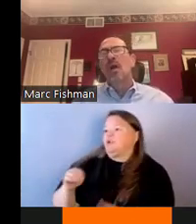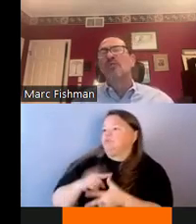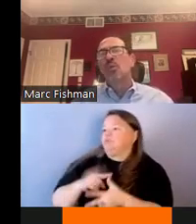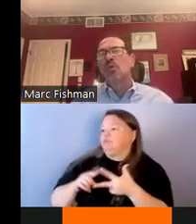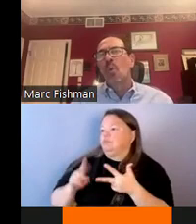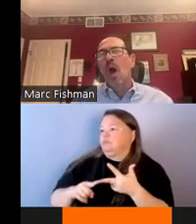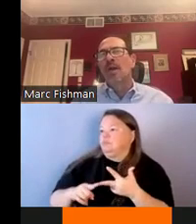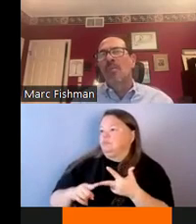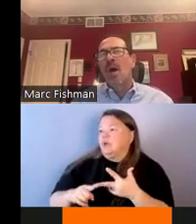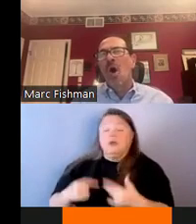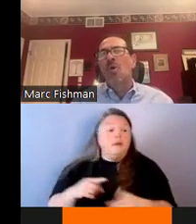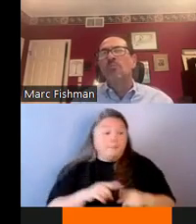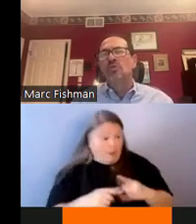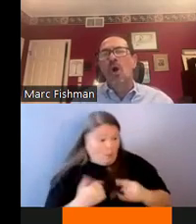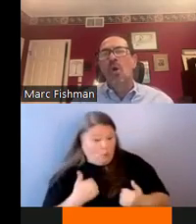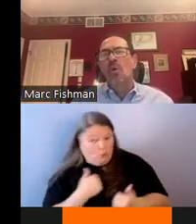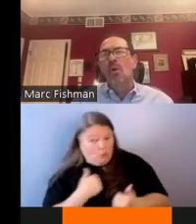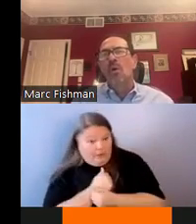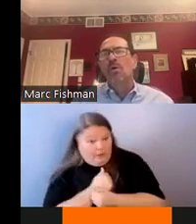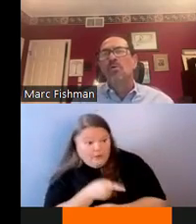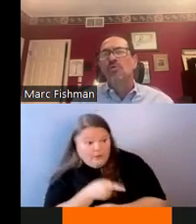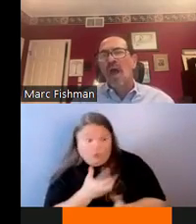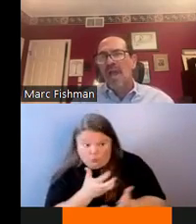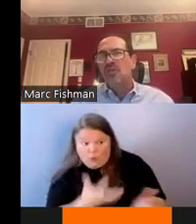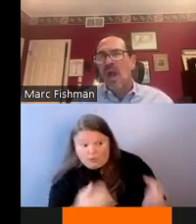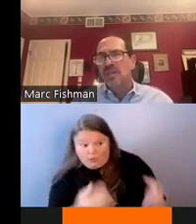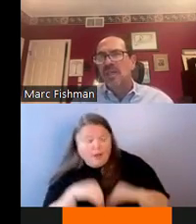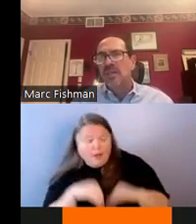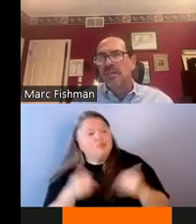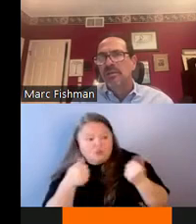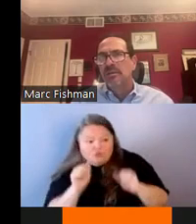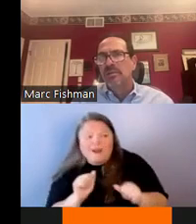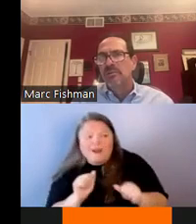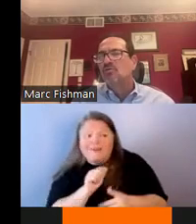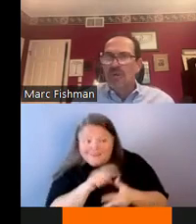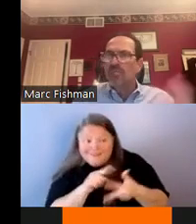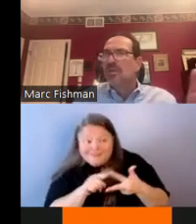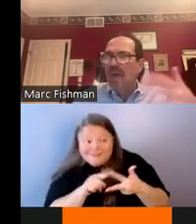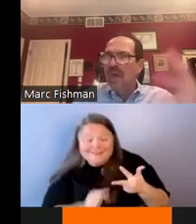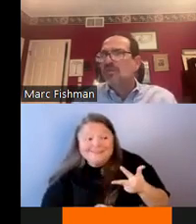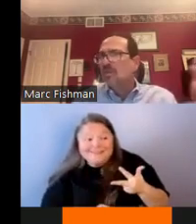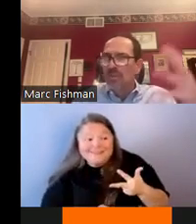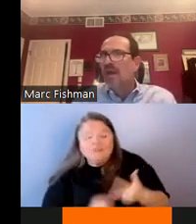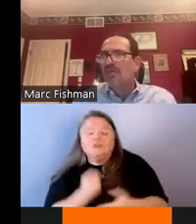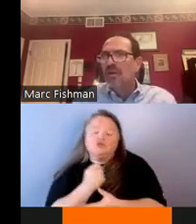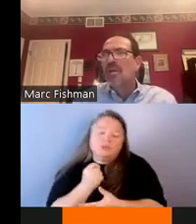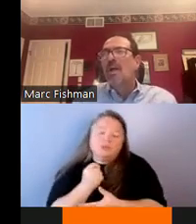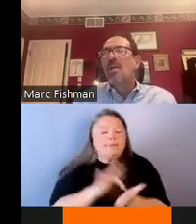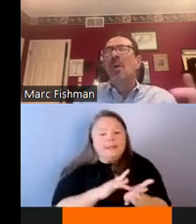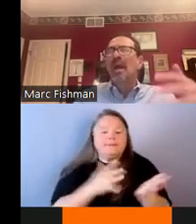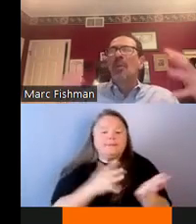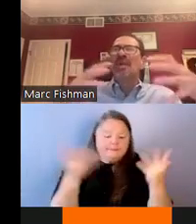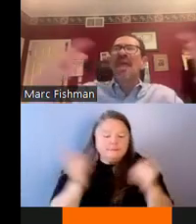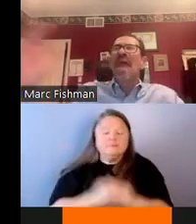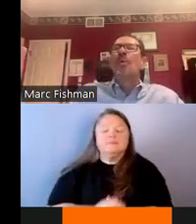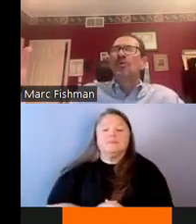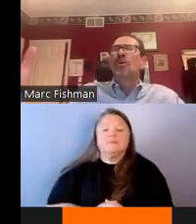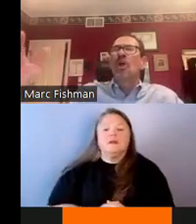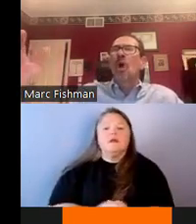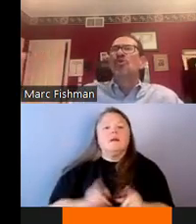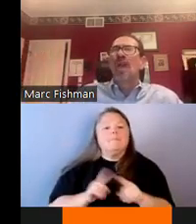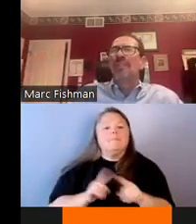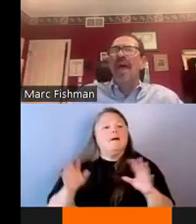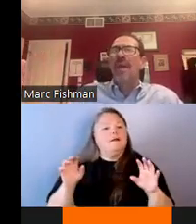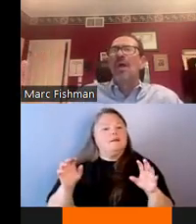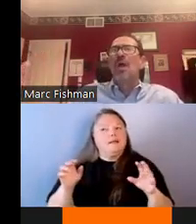but we love you and you want to come home, so try X, Y, Z. treatment, medicine, whatever. But being